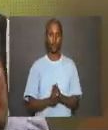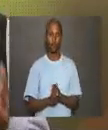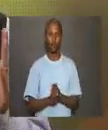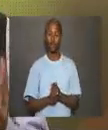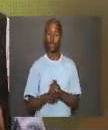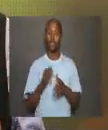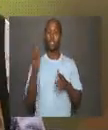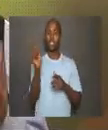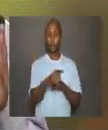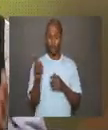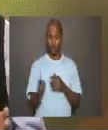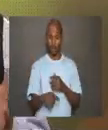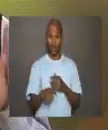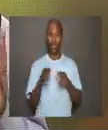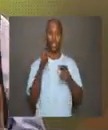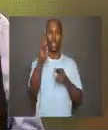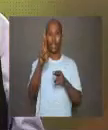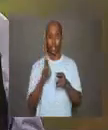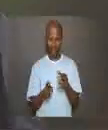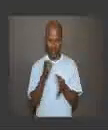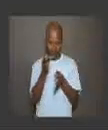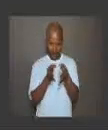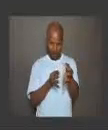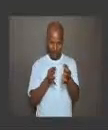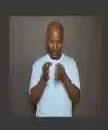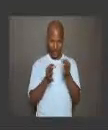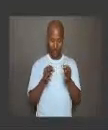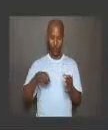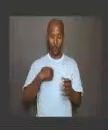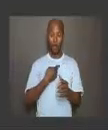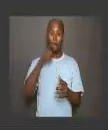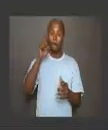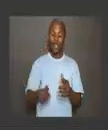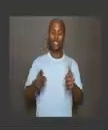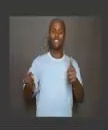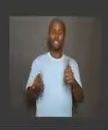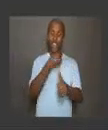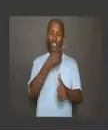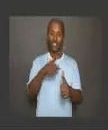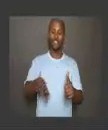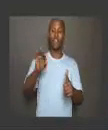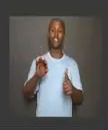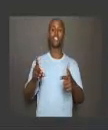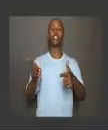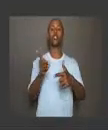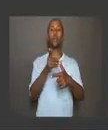To simplify a rational expression, we must first find the domain.